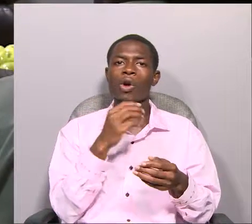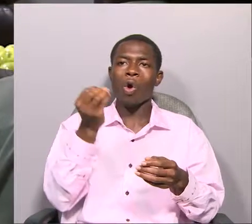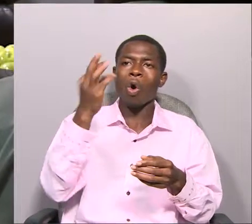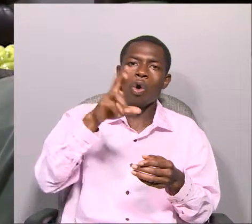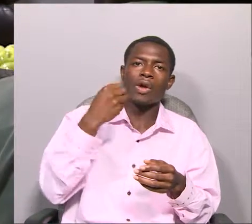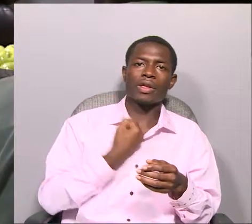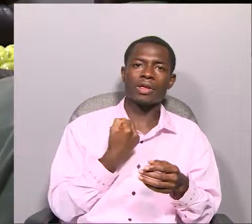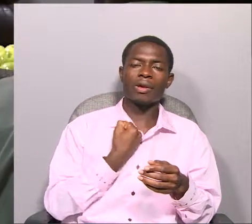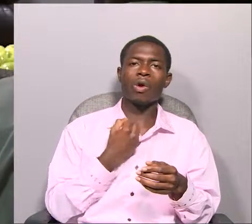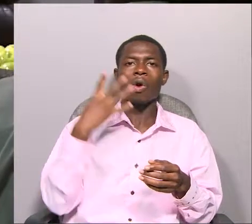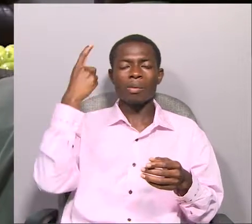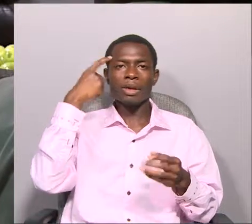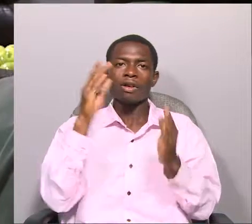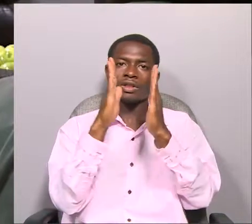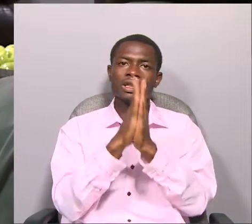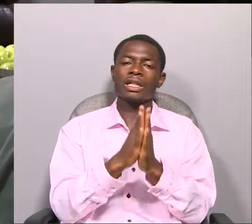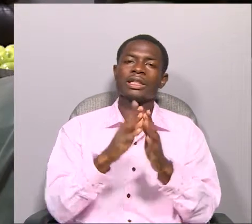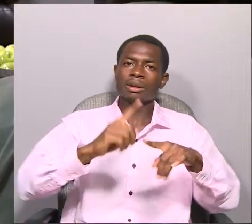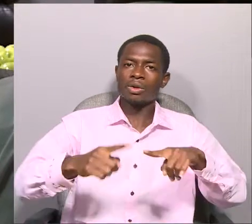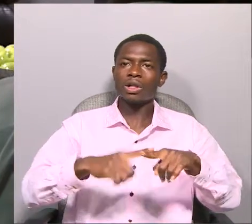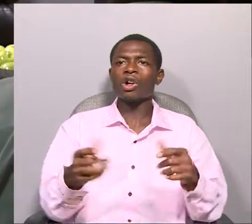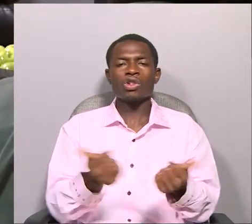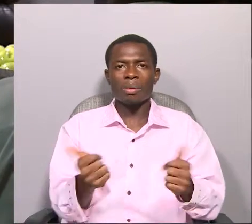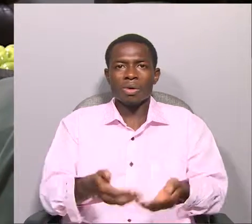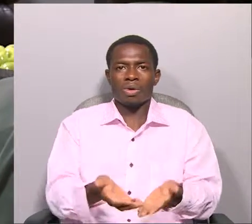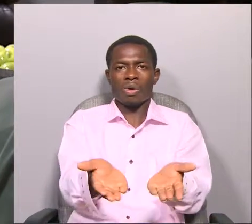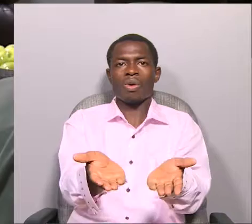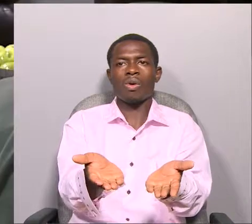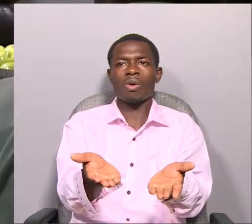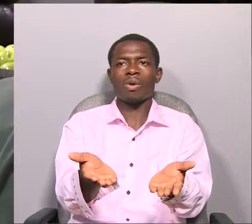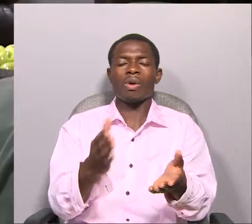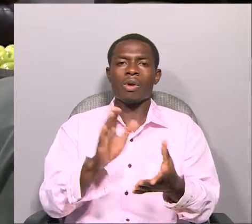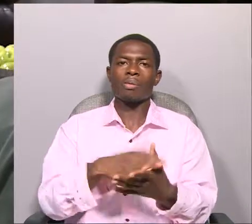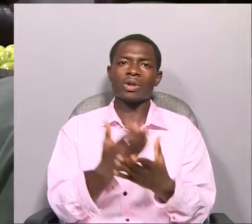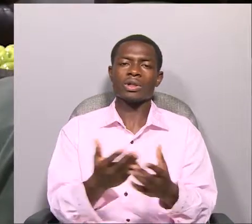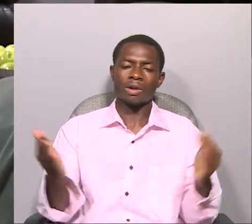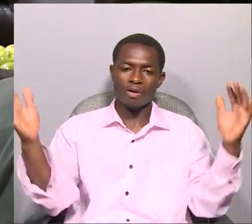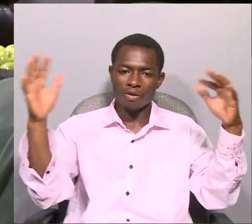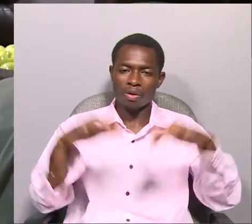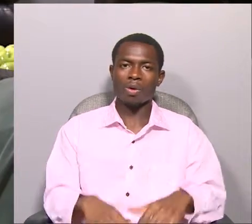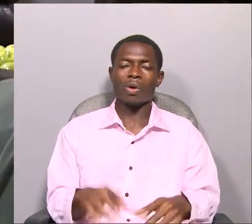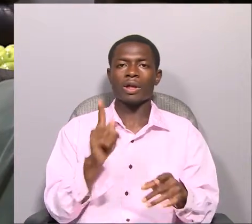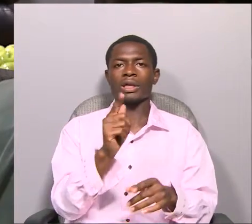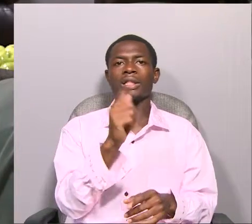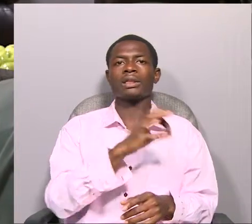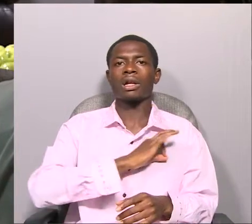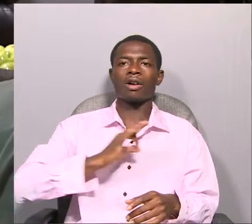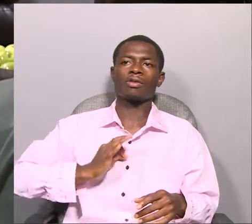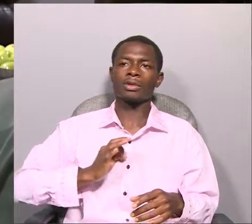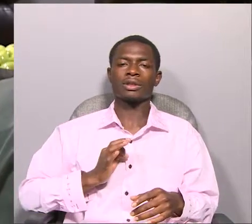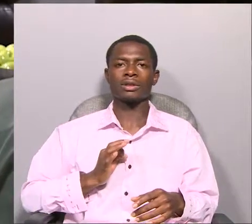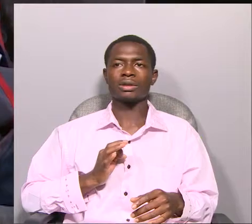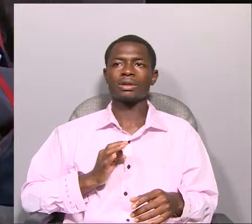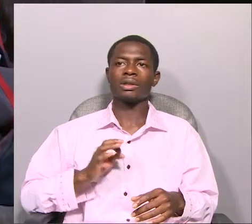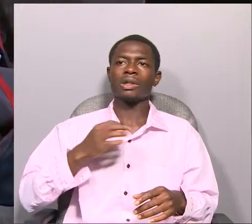basis of their religious beliefs or political beliefs, let us know, because they fall under this ministry. And we will not allow